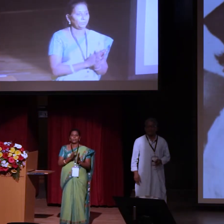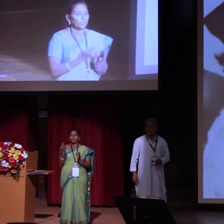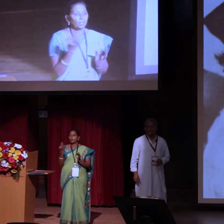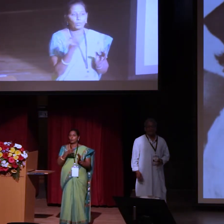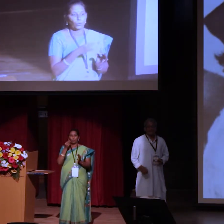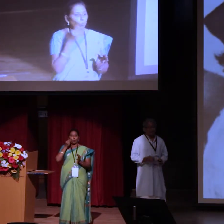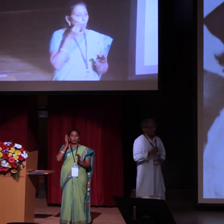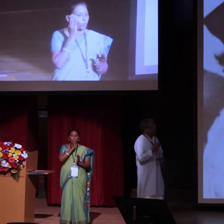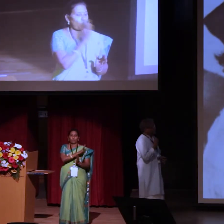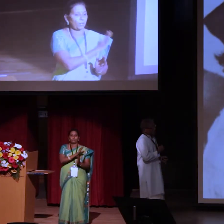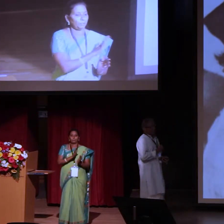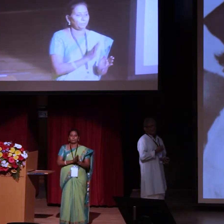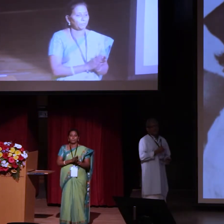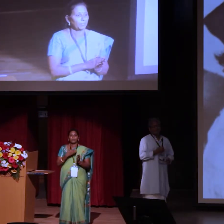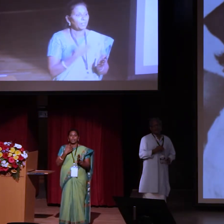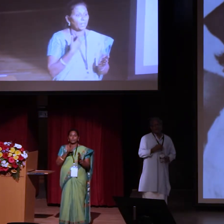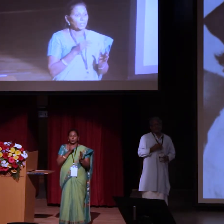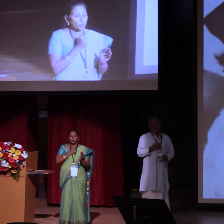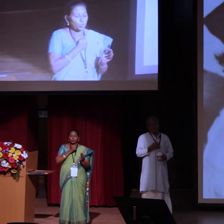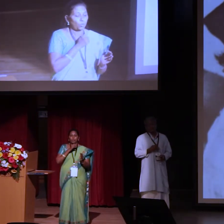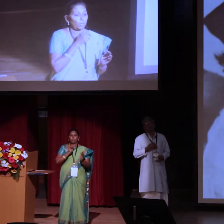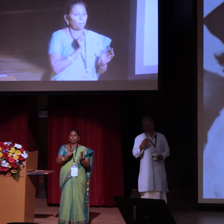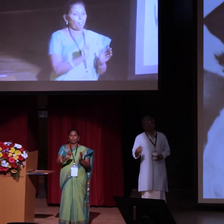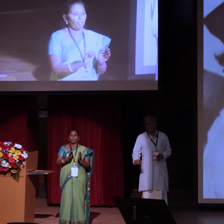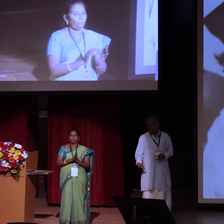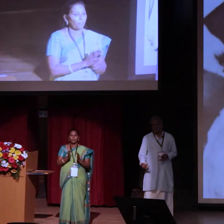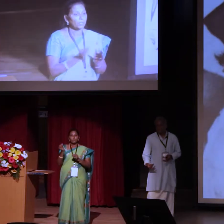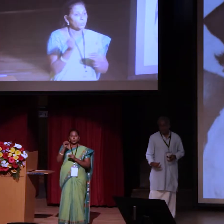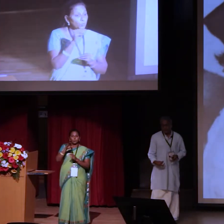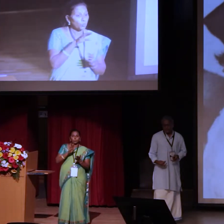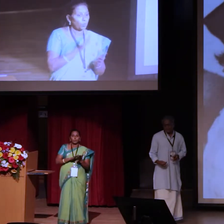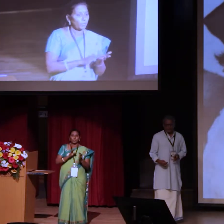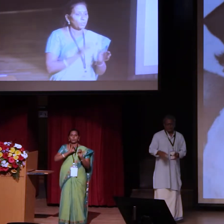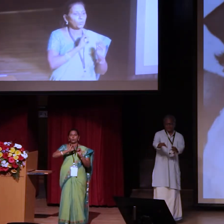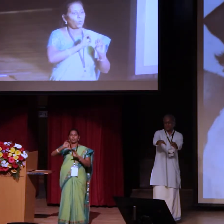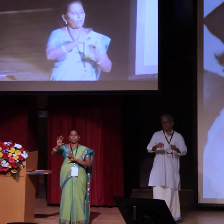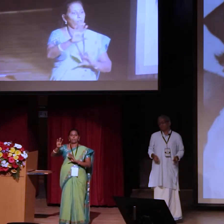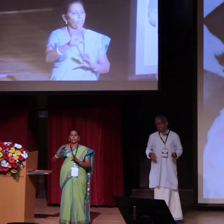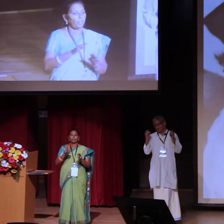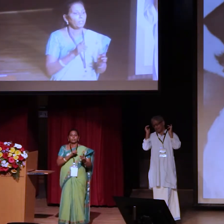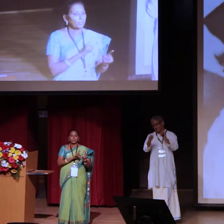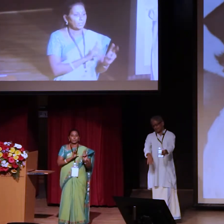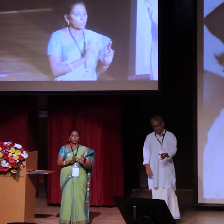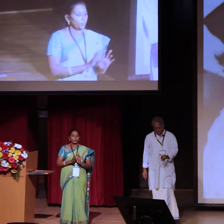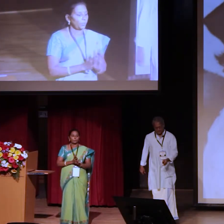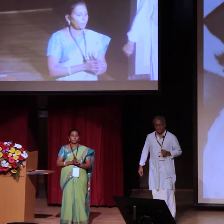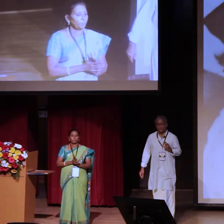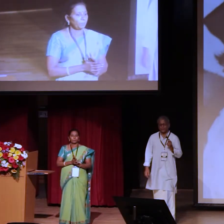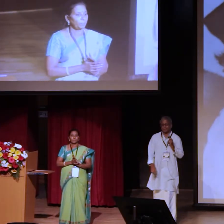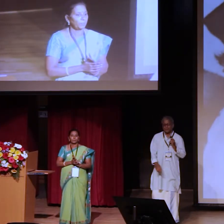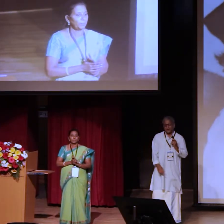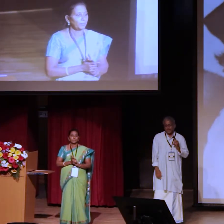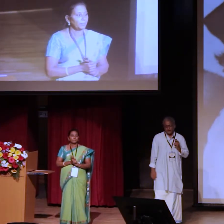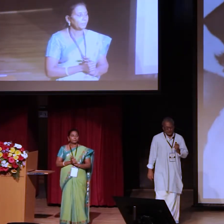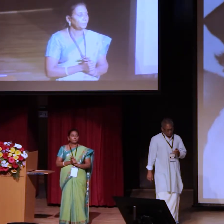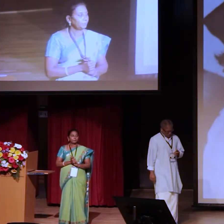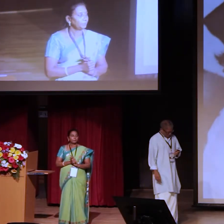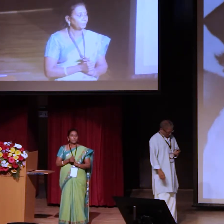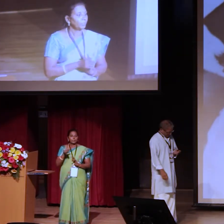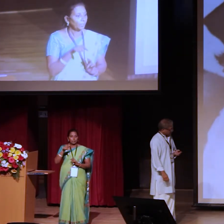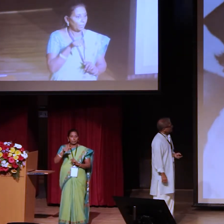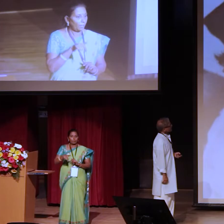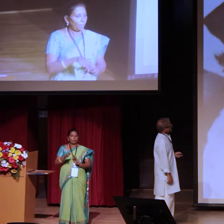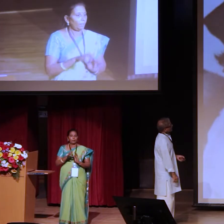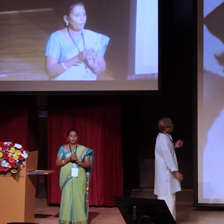ones, right? So I strongly believe this is so much to convey. This is why, okay, let's all play cards. Okay.